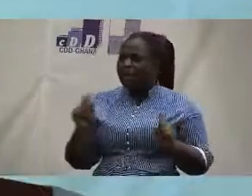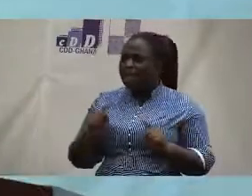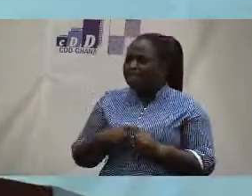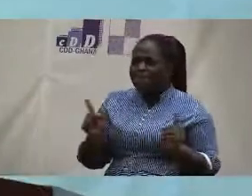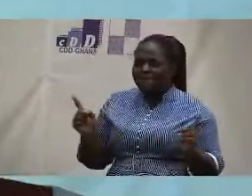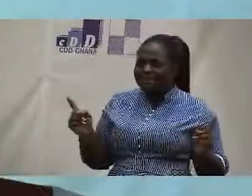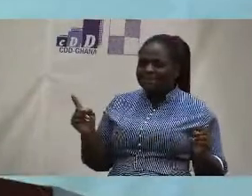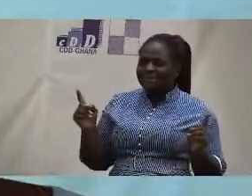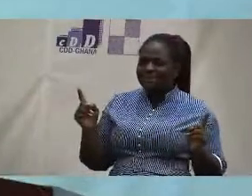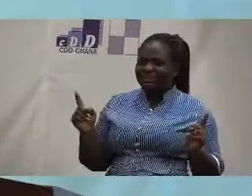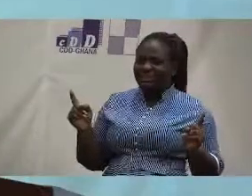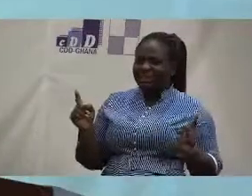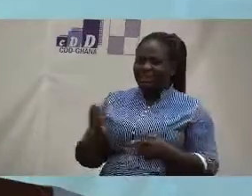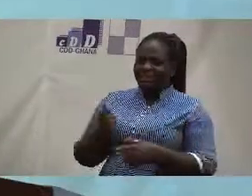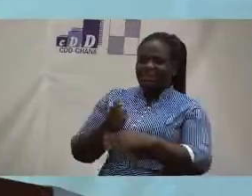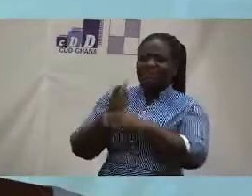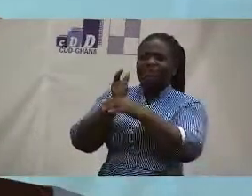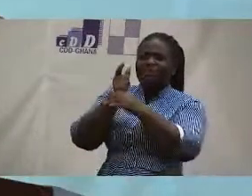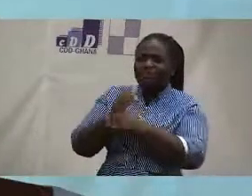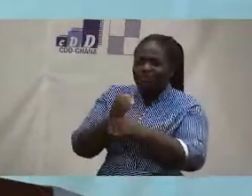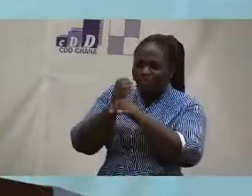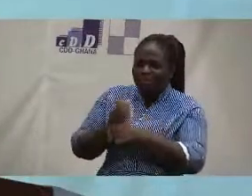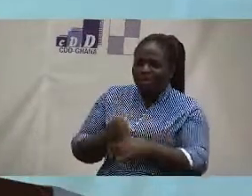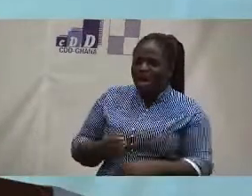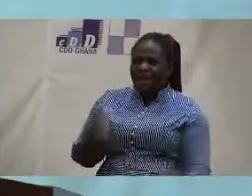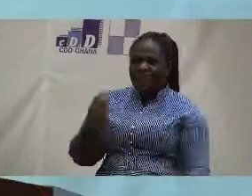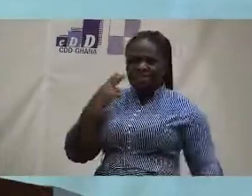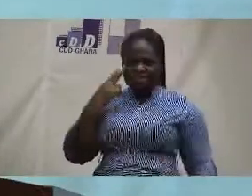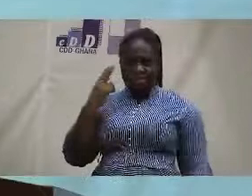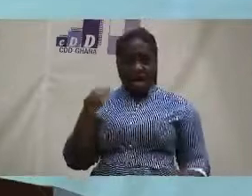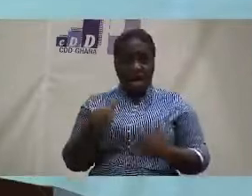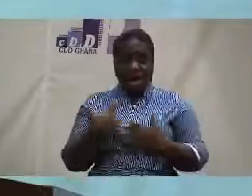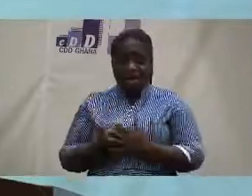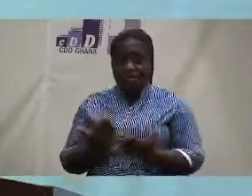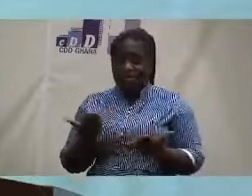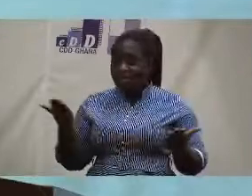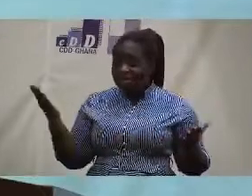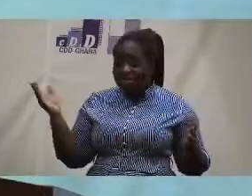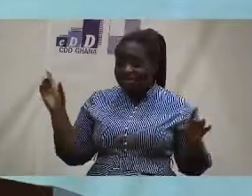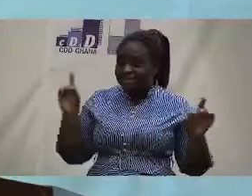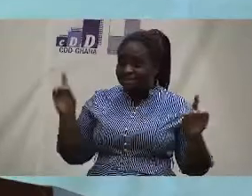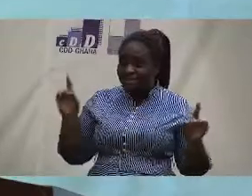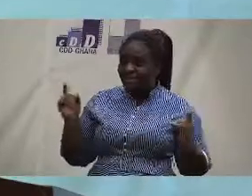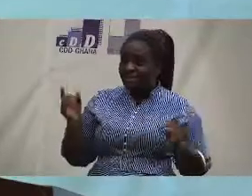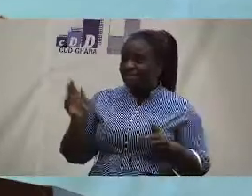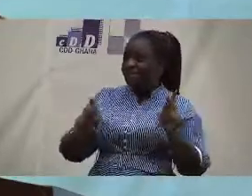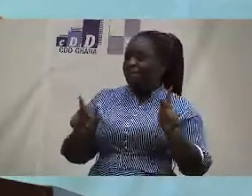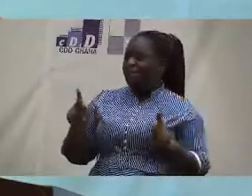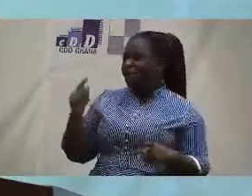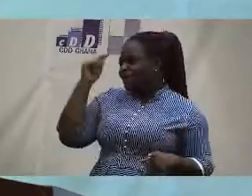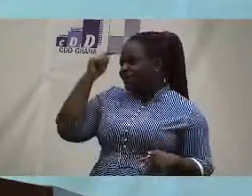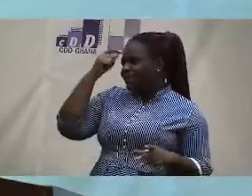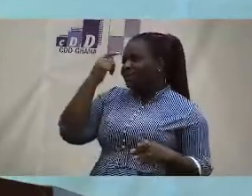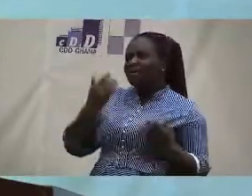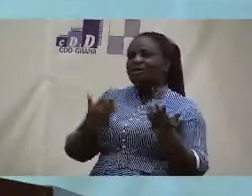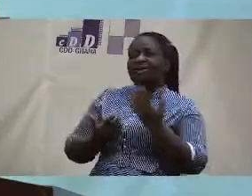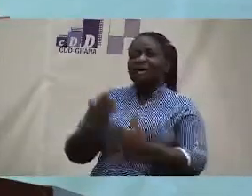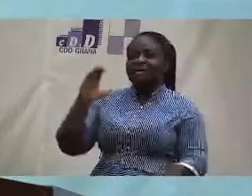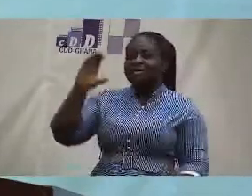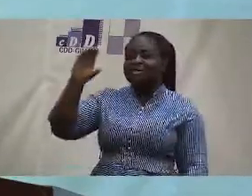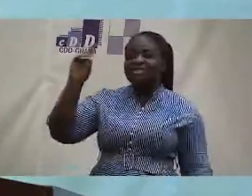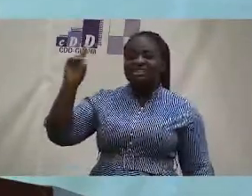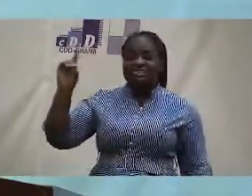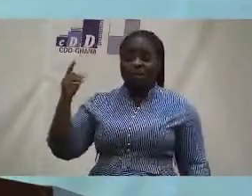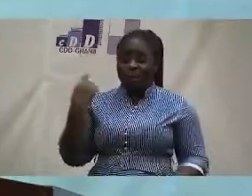But below the pyramid again, we have to see how this drills down to the people. And I think for us at the CDD, what